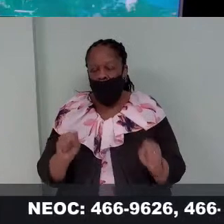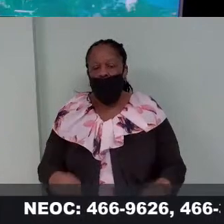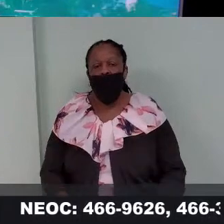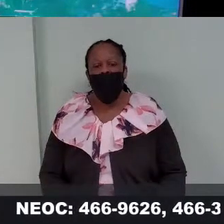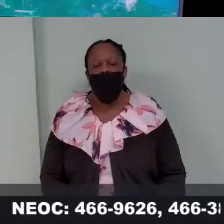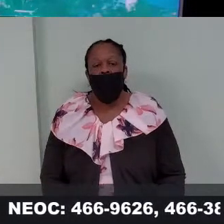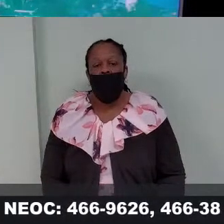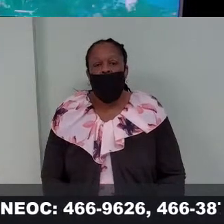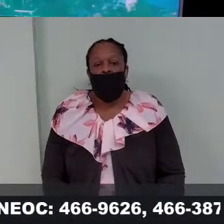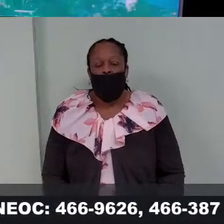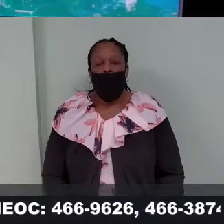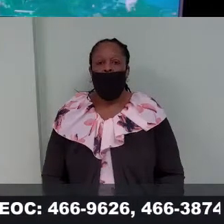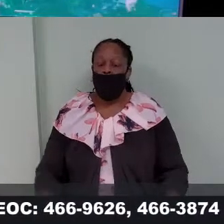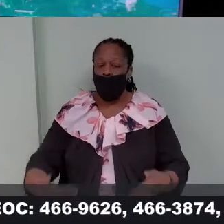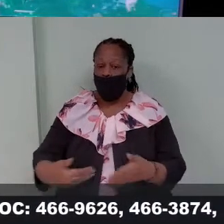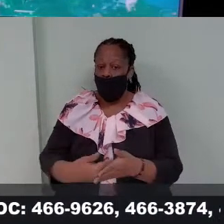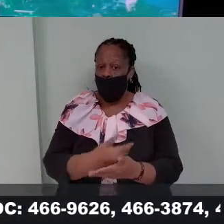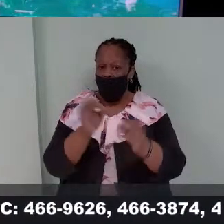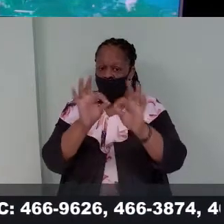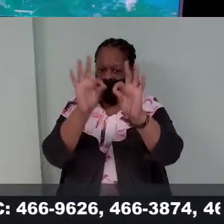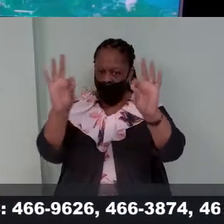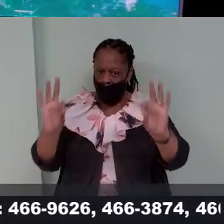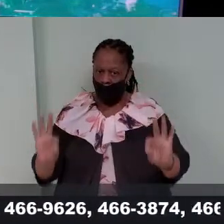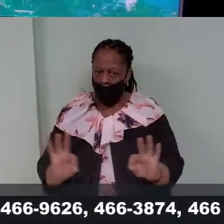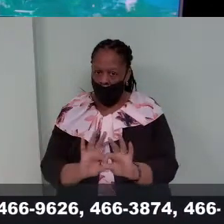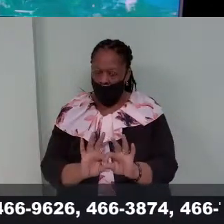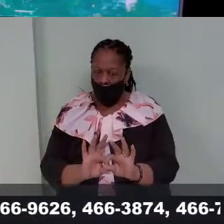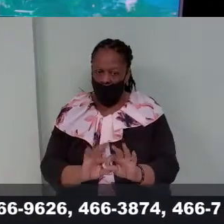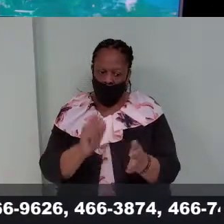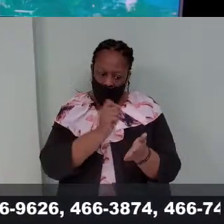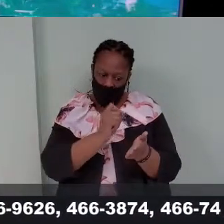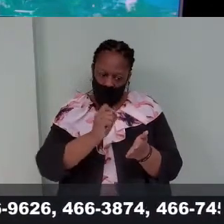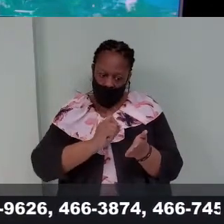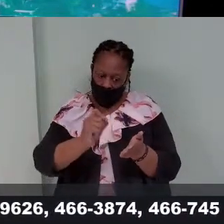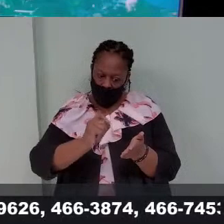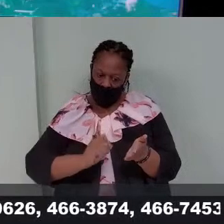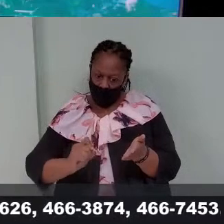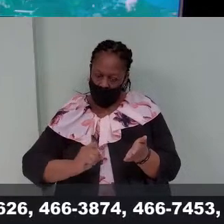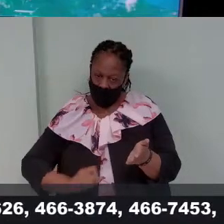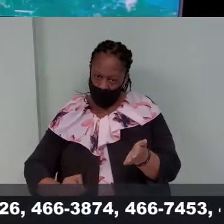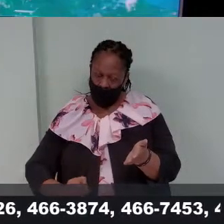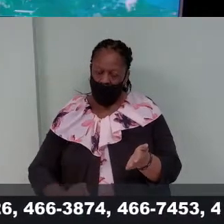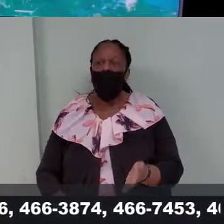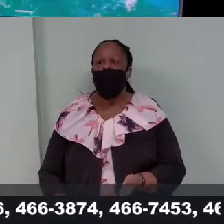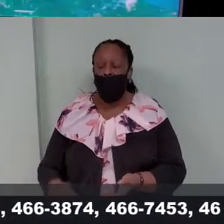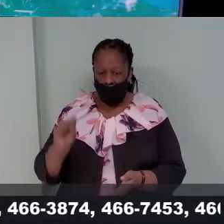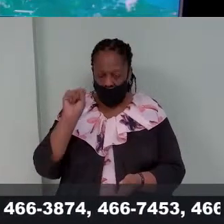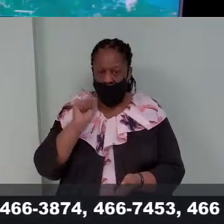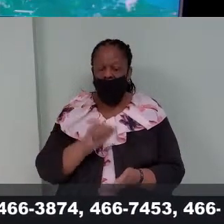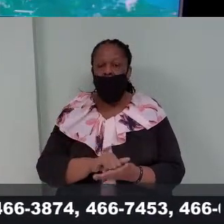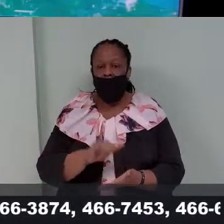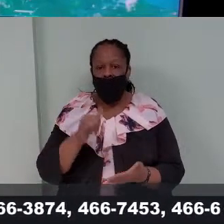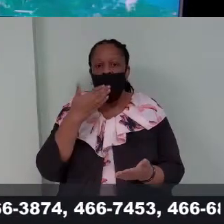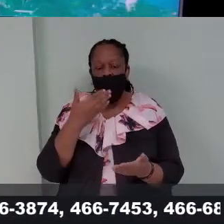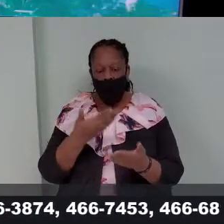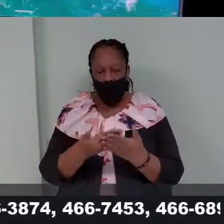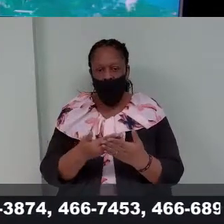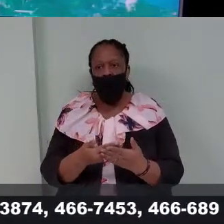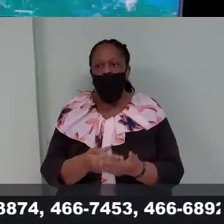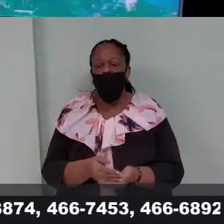is being utilized. So if a traveler did not complete the KNA travel form, then